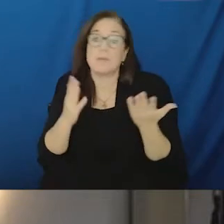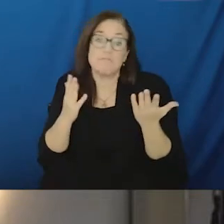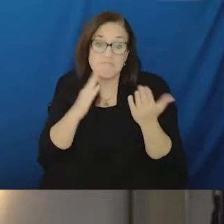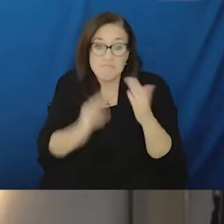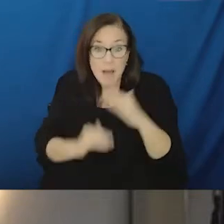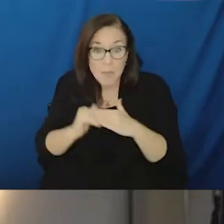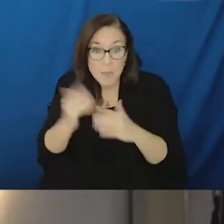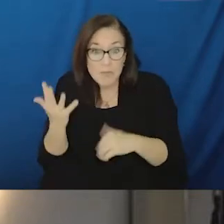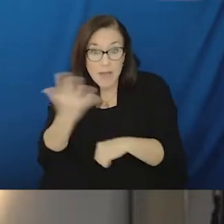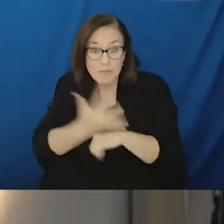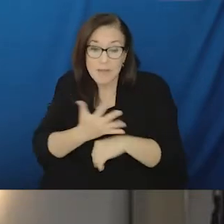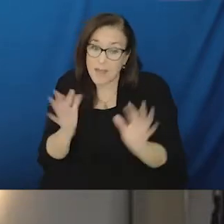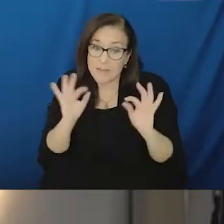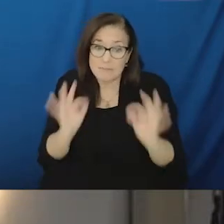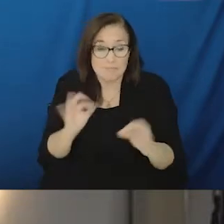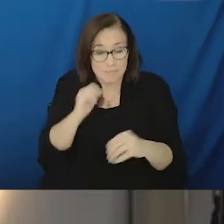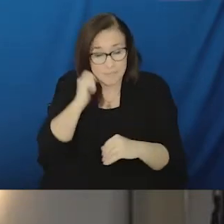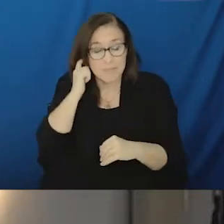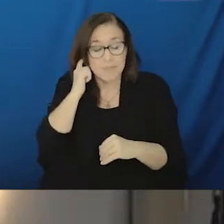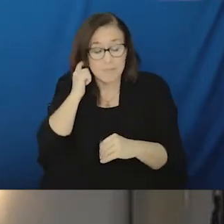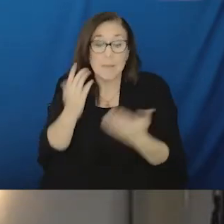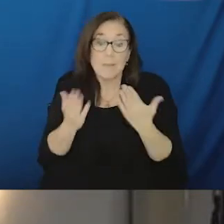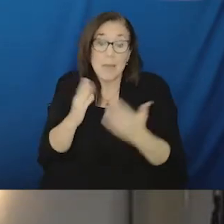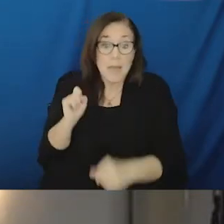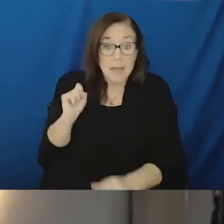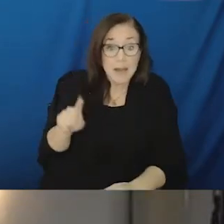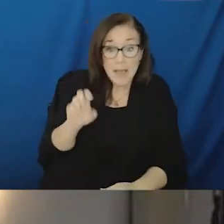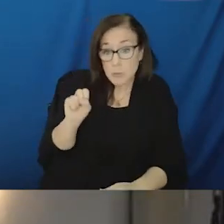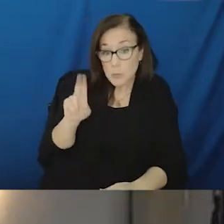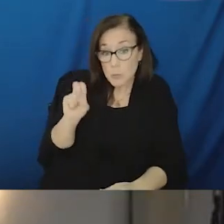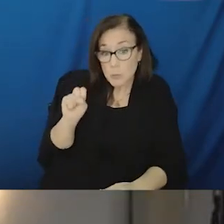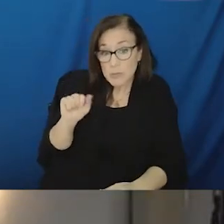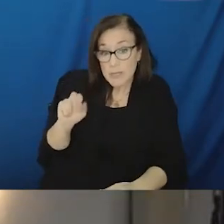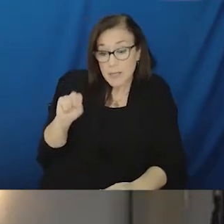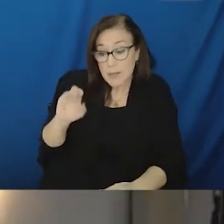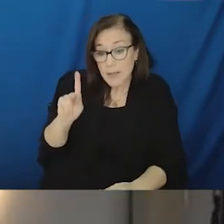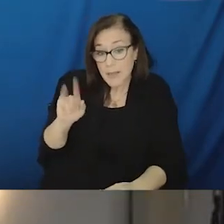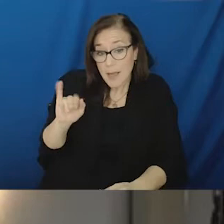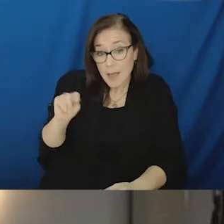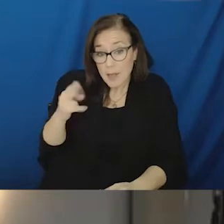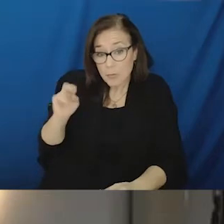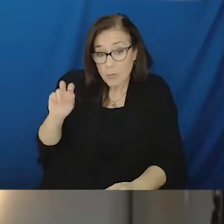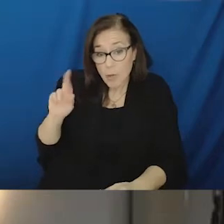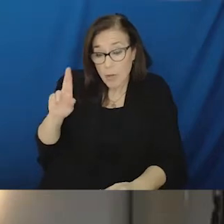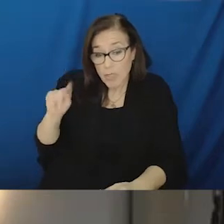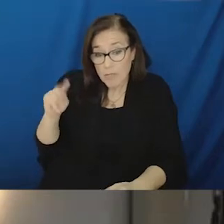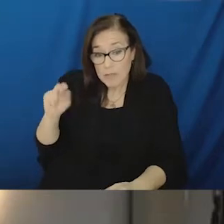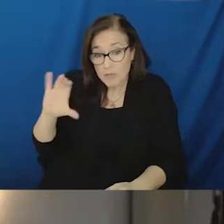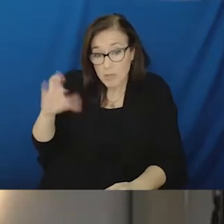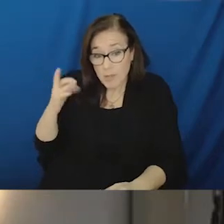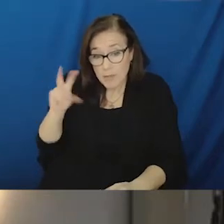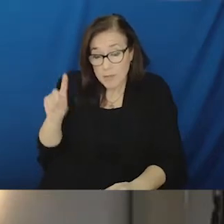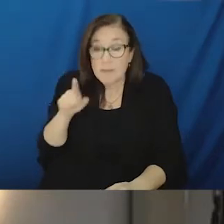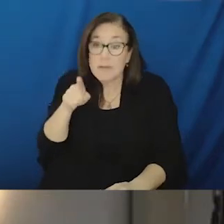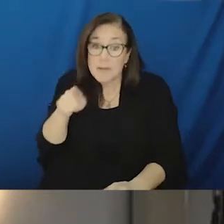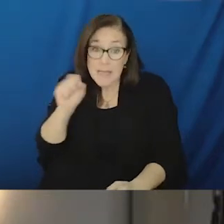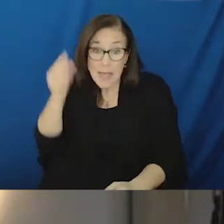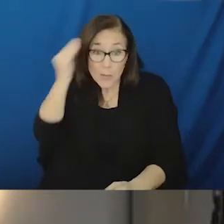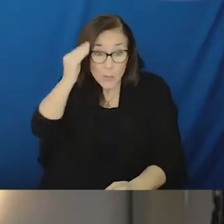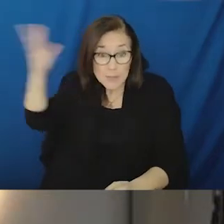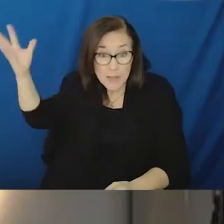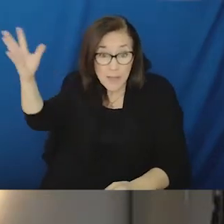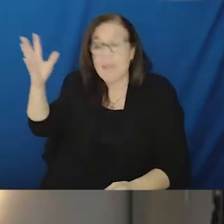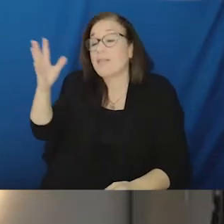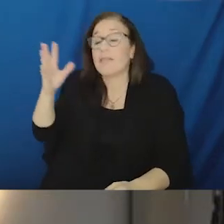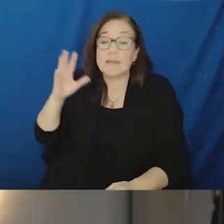Maybe that I can just ask Susan Klein-Rothschild if she could convey back to County Public Health that we